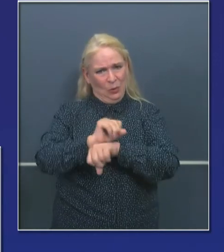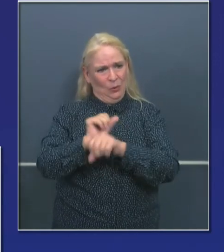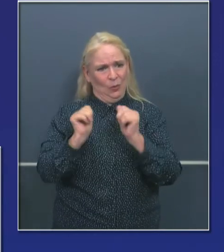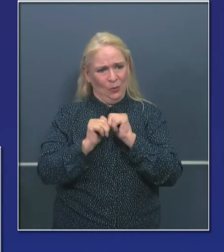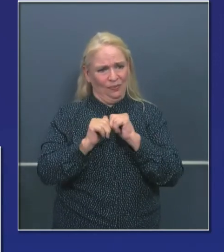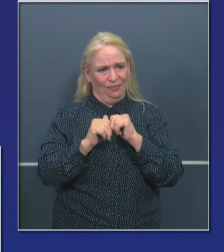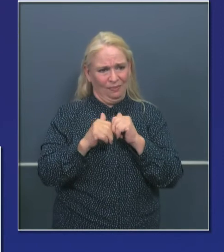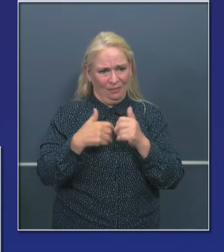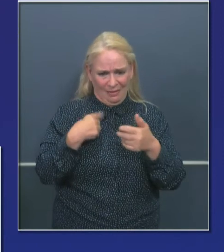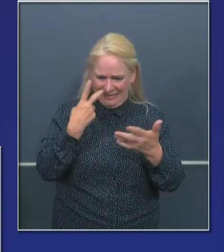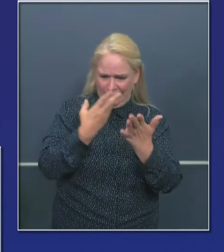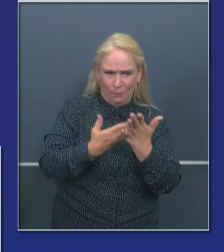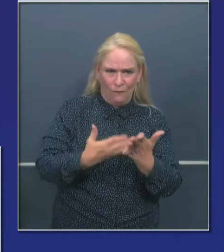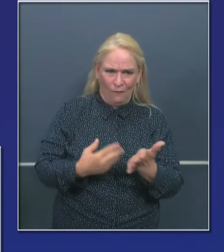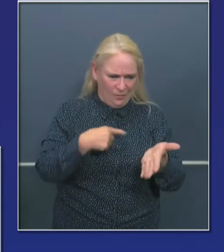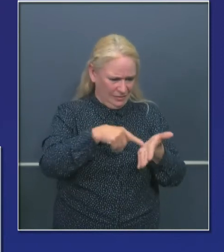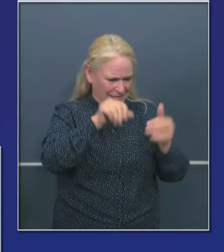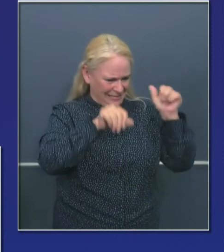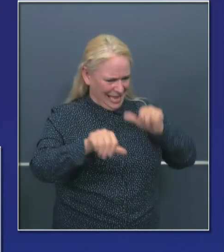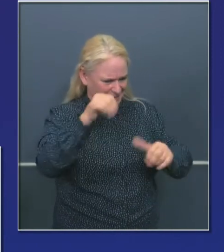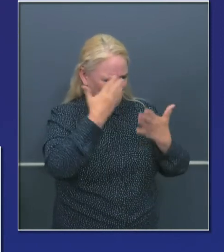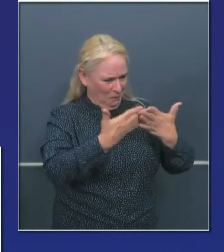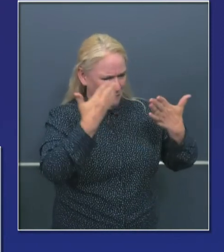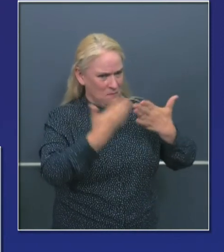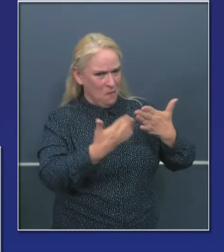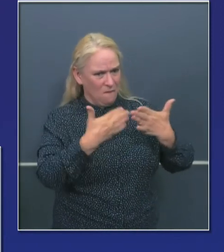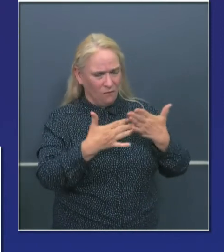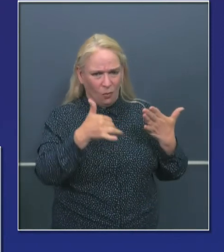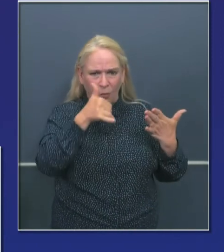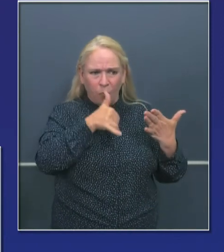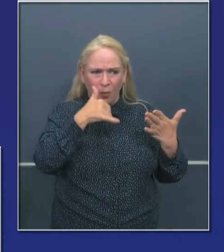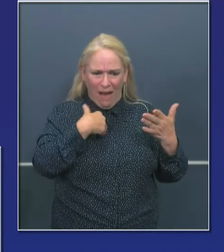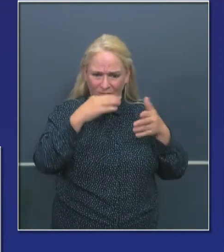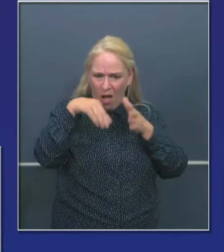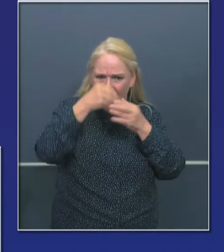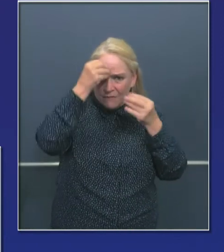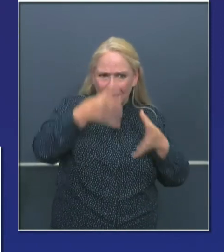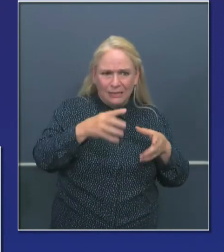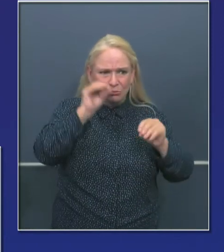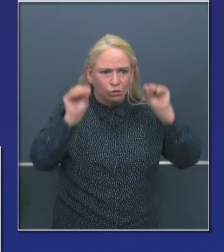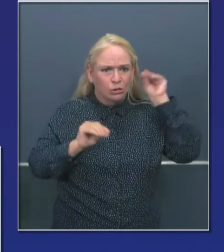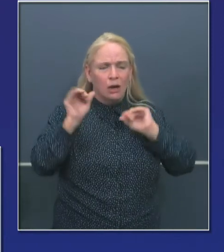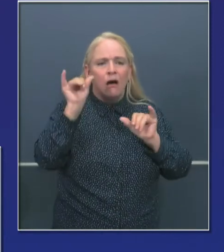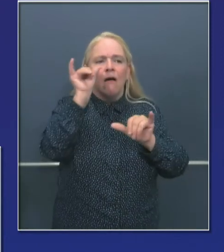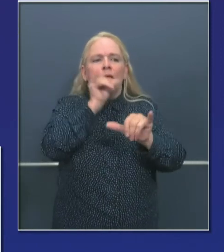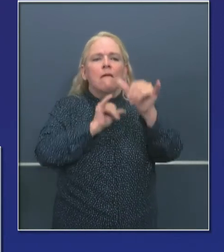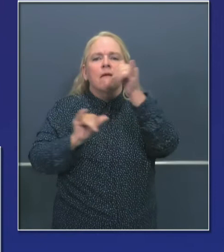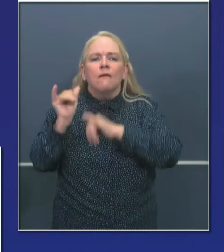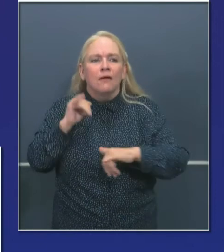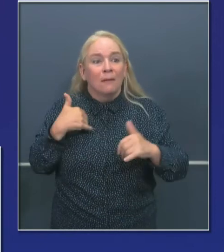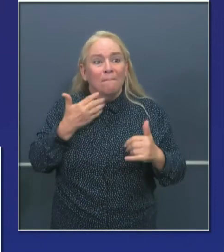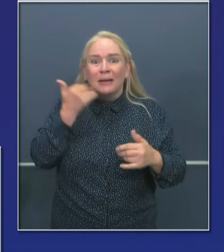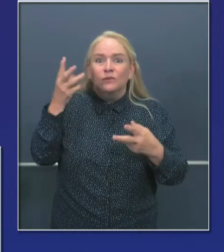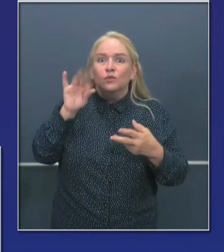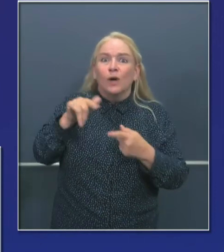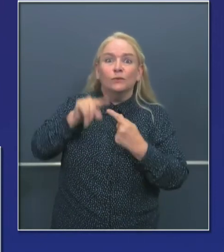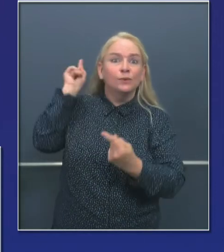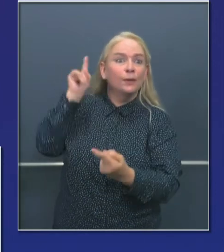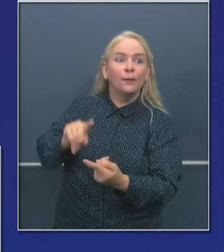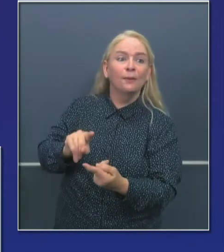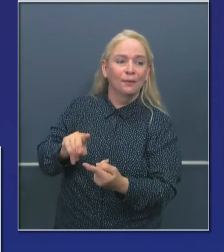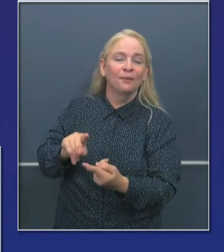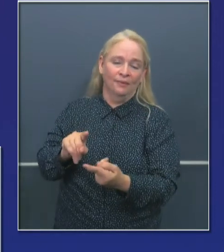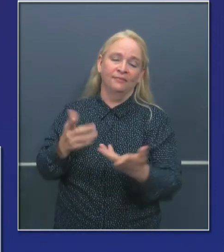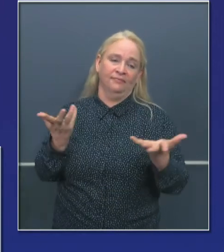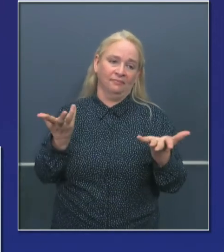data, the science, trying to mitigate, as we were so successful mitigating the spread of this disease by tempering that